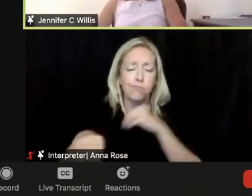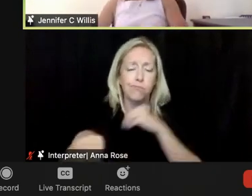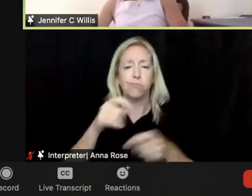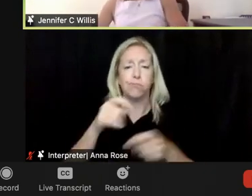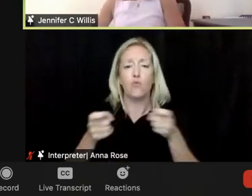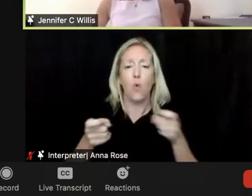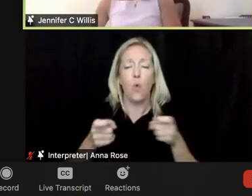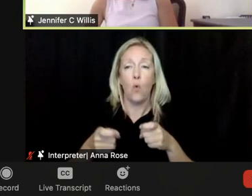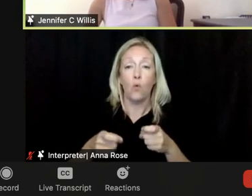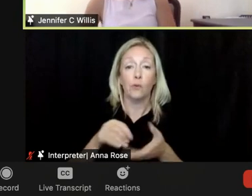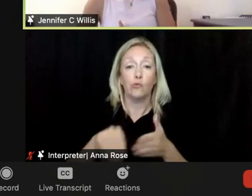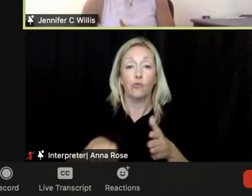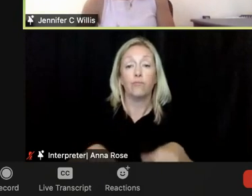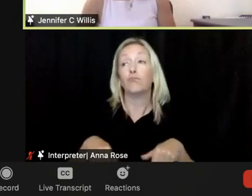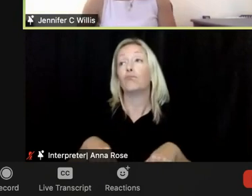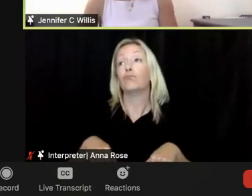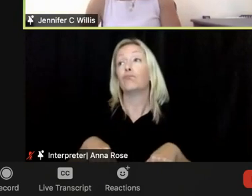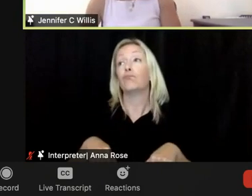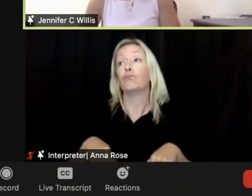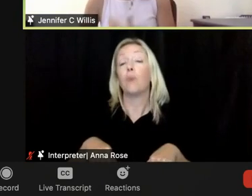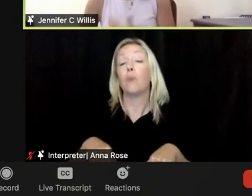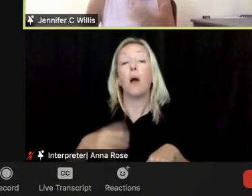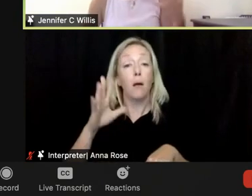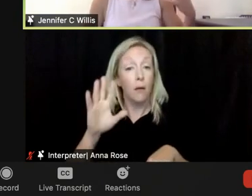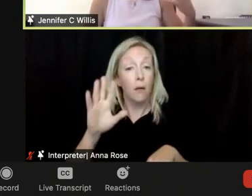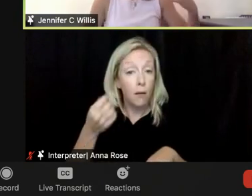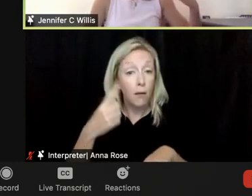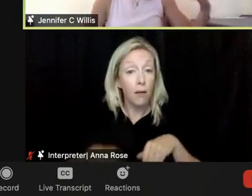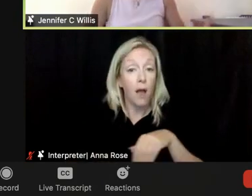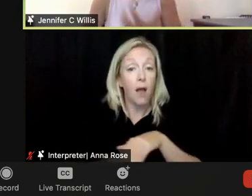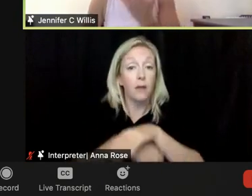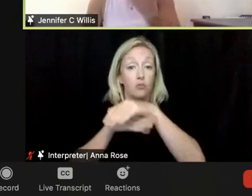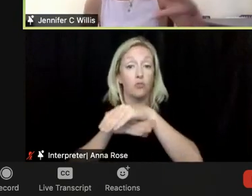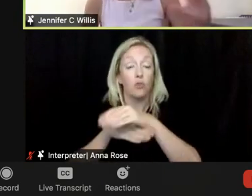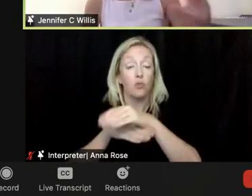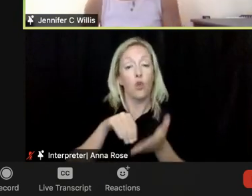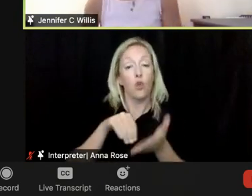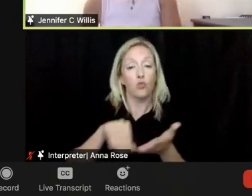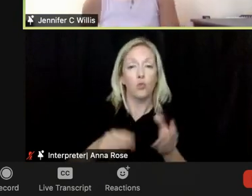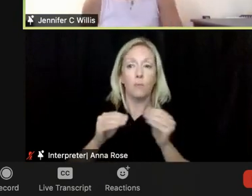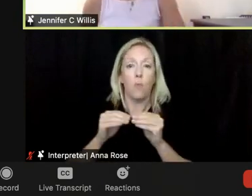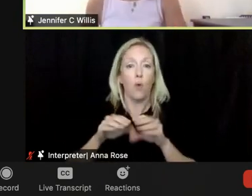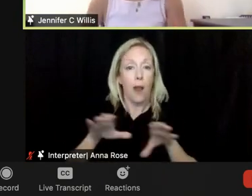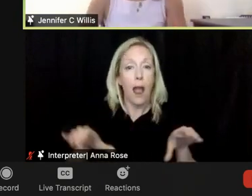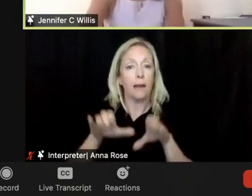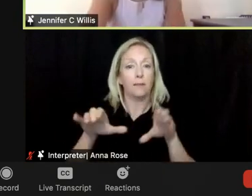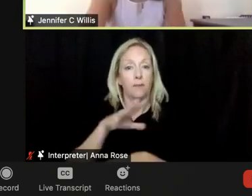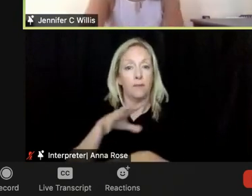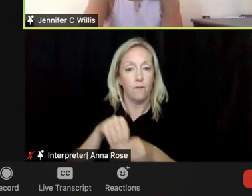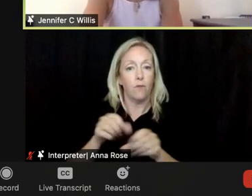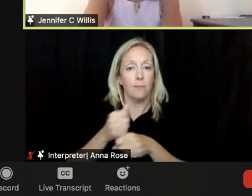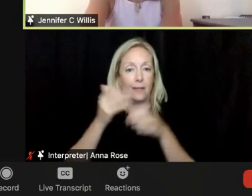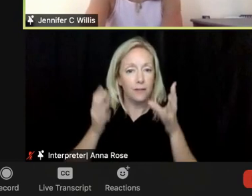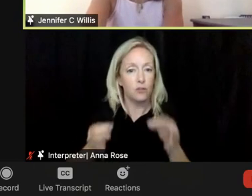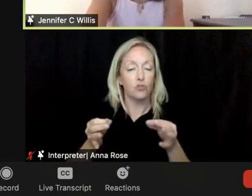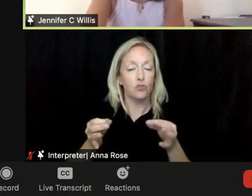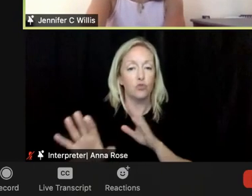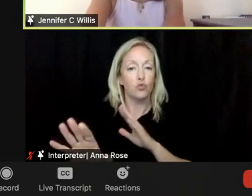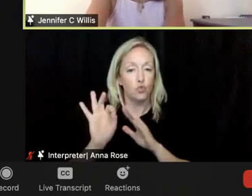experience. So hand under hand is a way to allow the student to be an active participant in the activity.